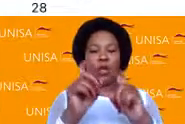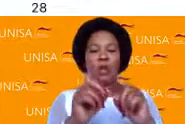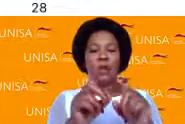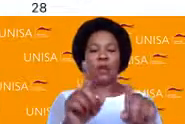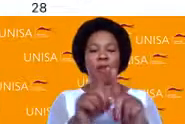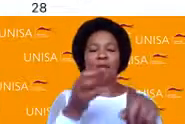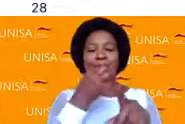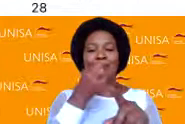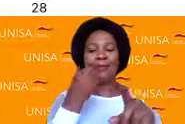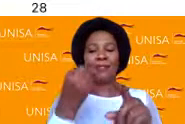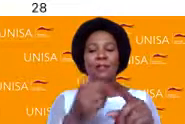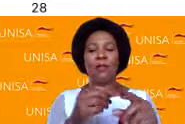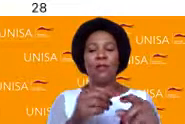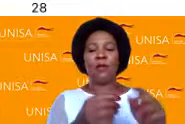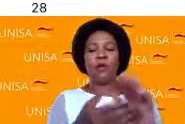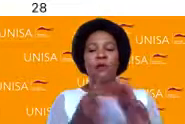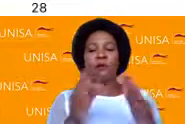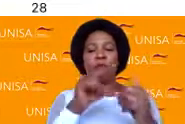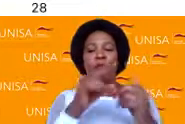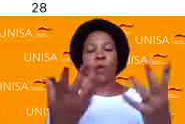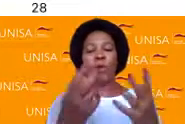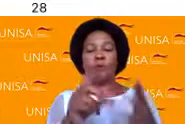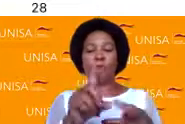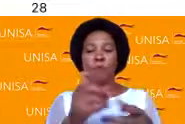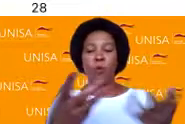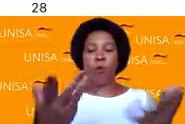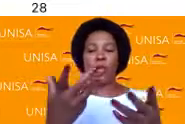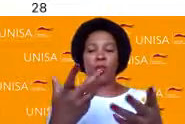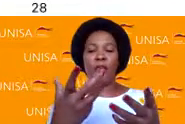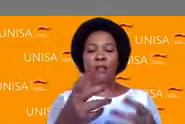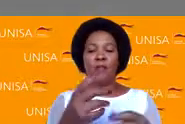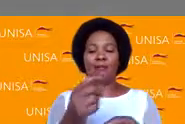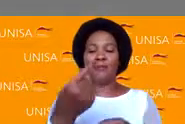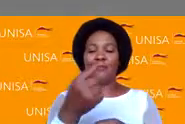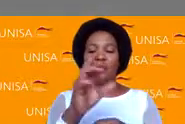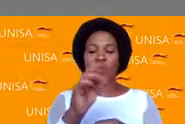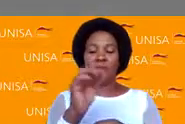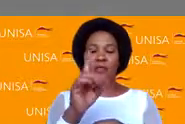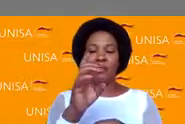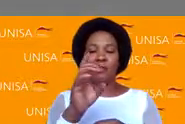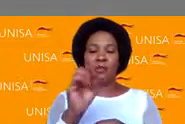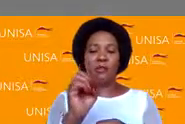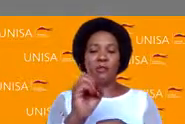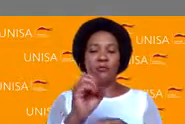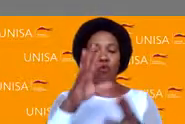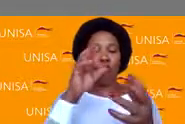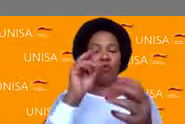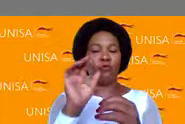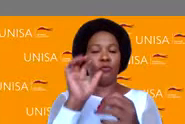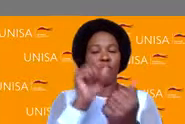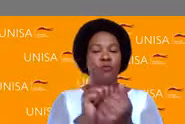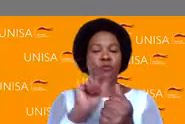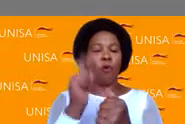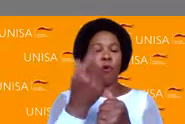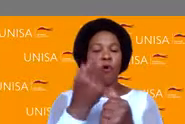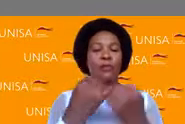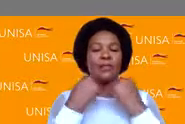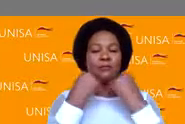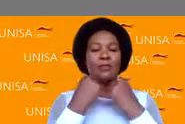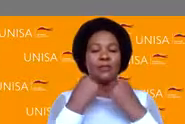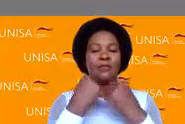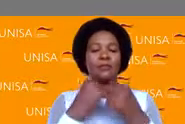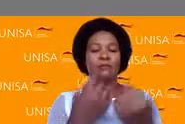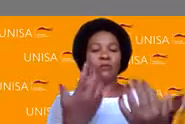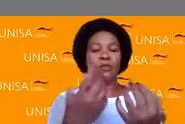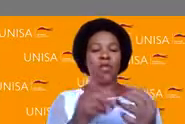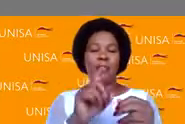here to grades for a quick overview of all the assignments that's required for a course. So I can click on here